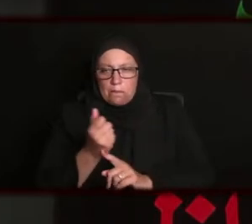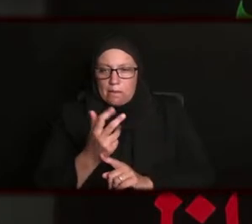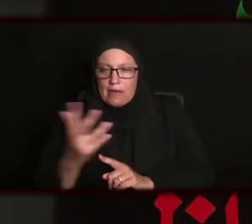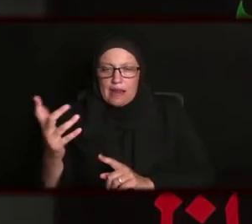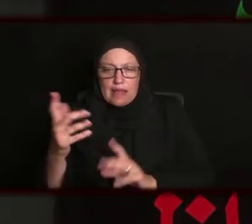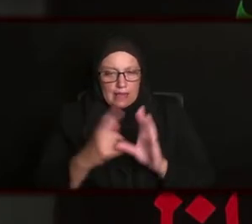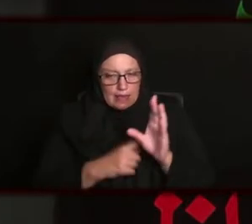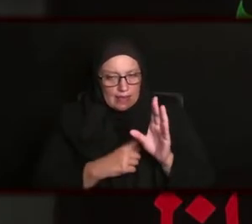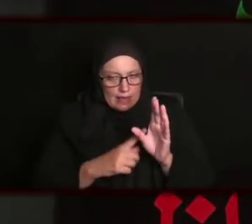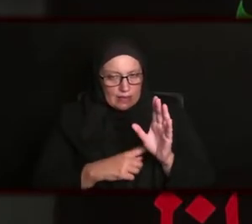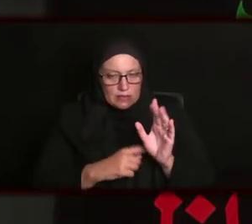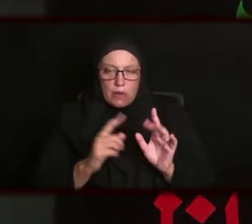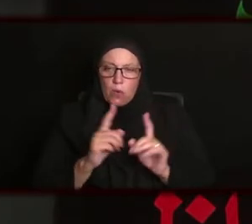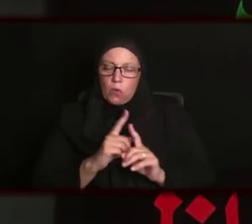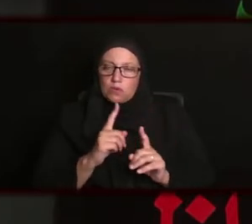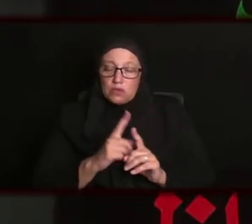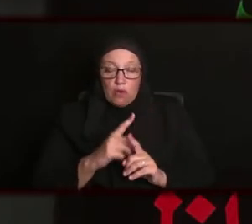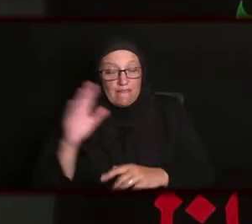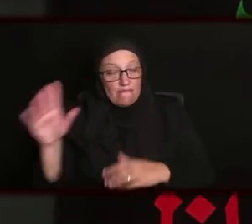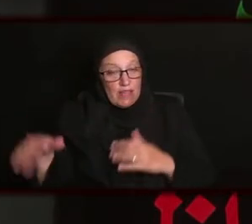killed the Imam.